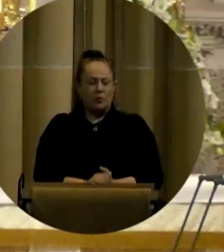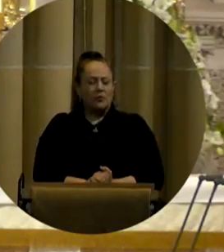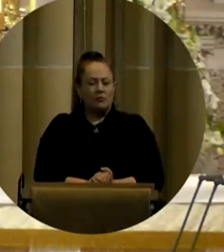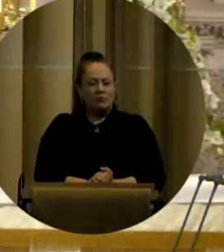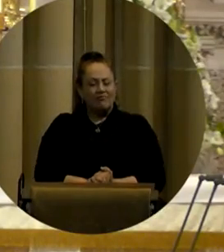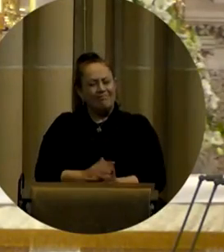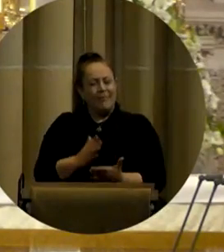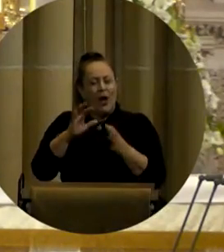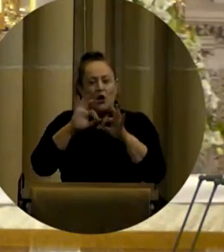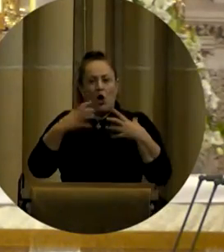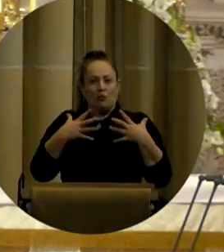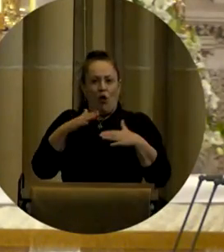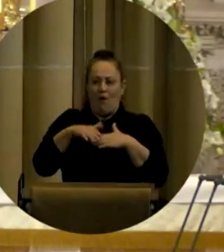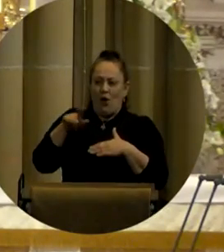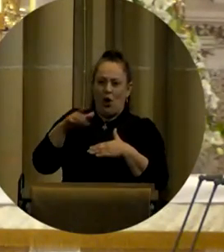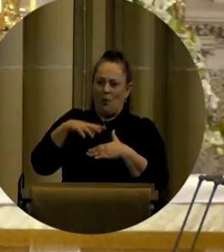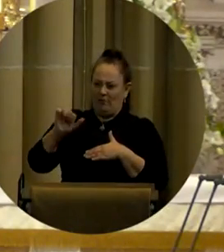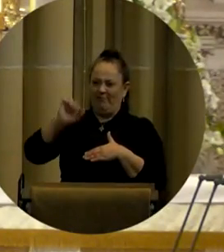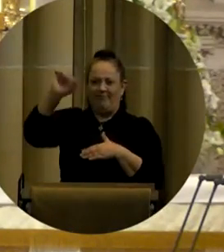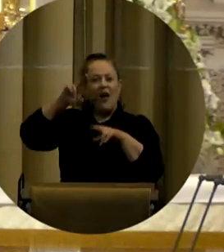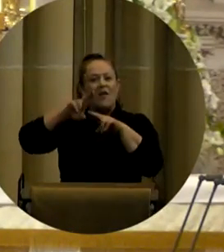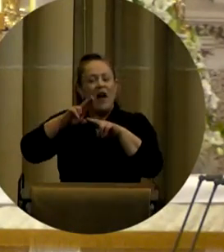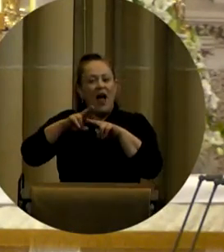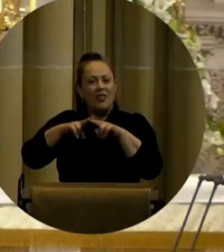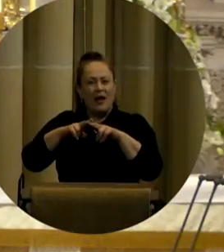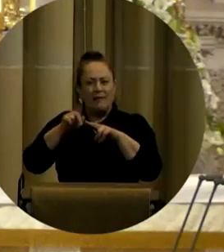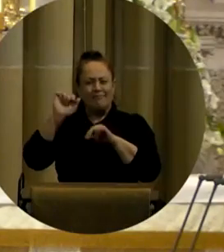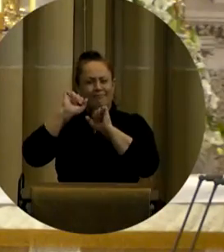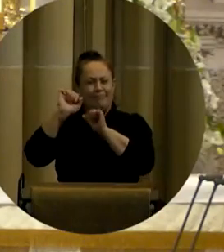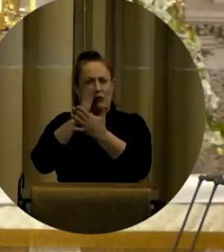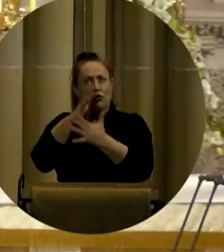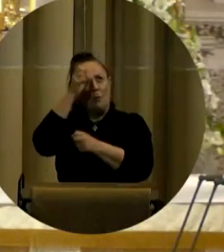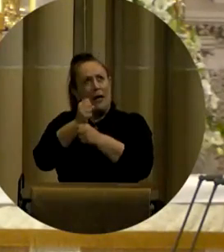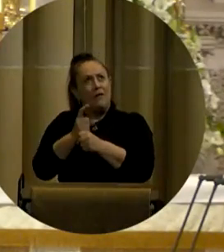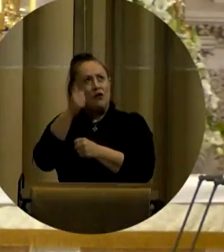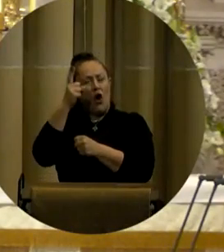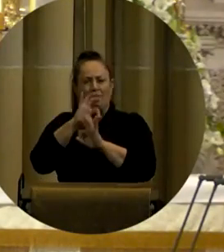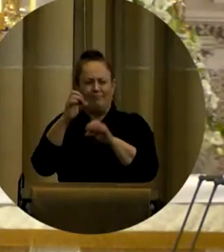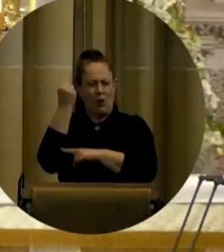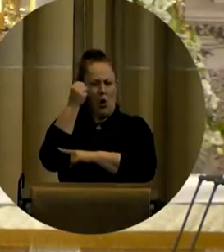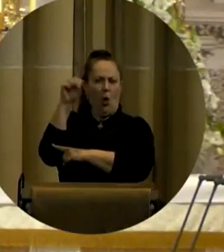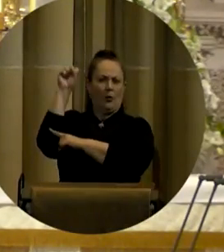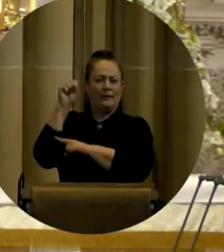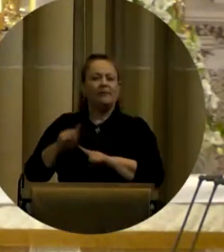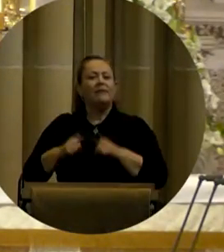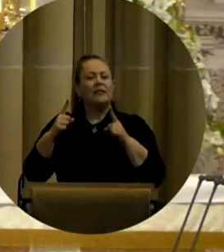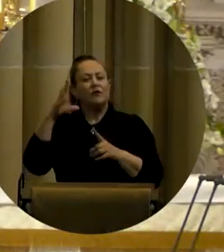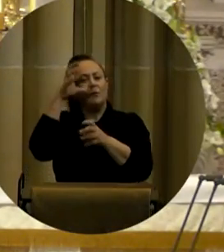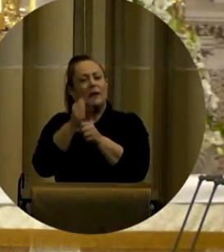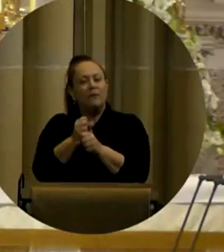Unsurprising, given that her father was the inventor of atheistic communism.